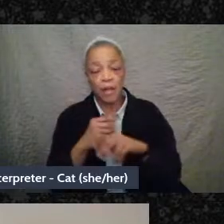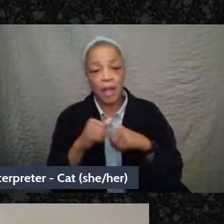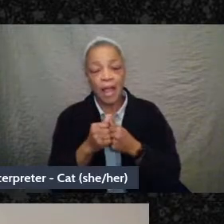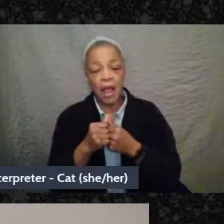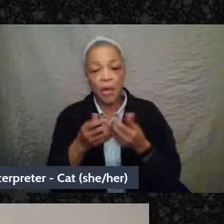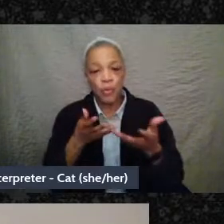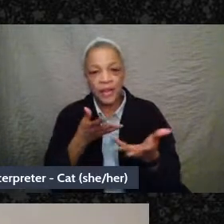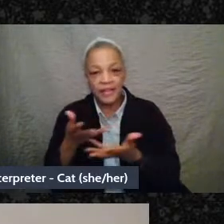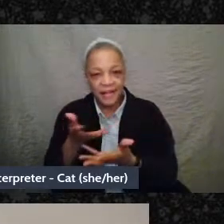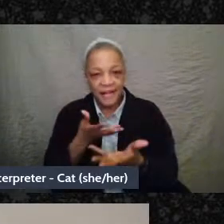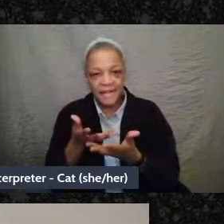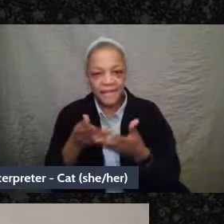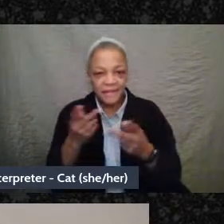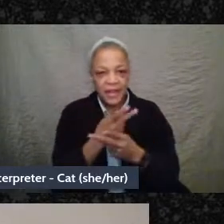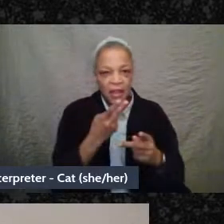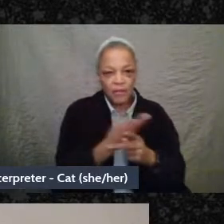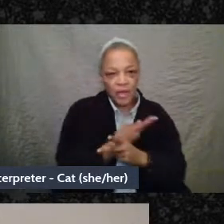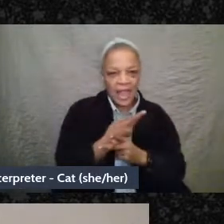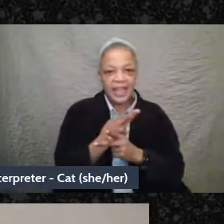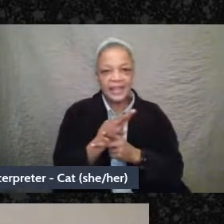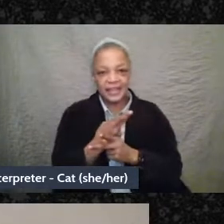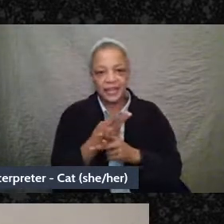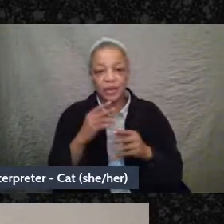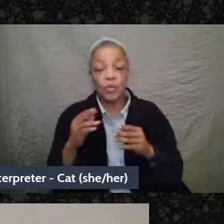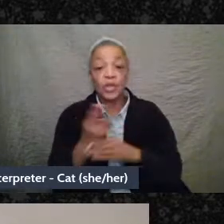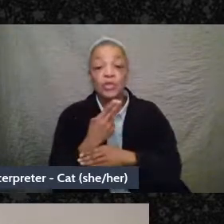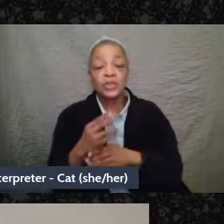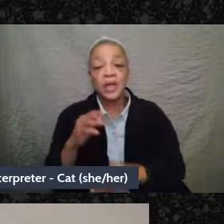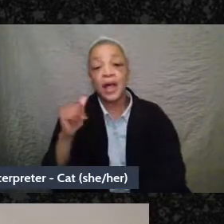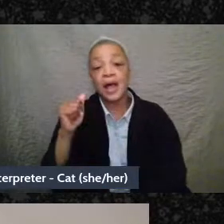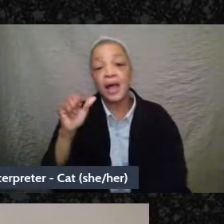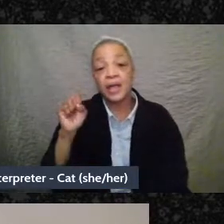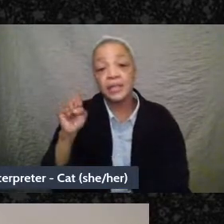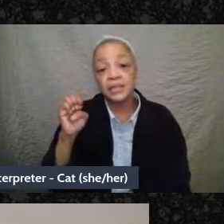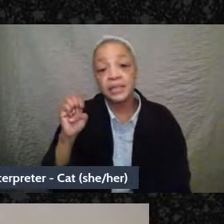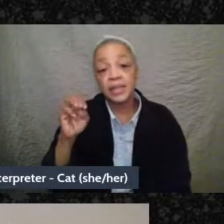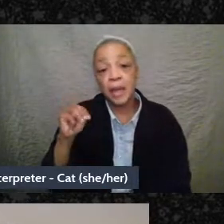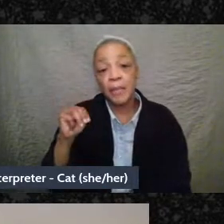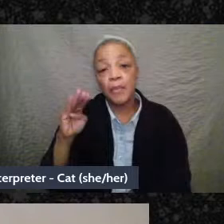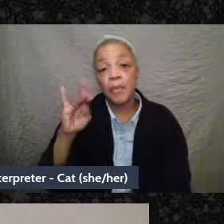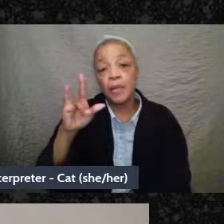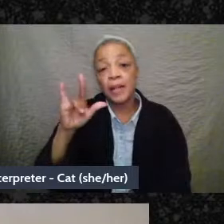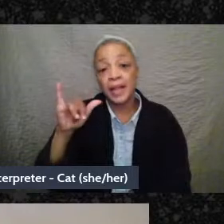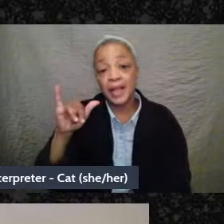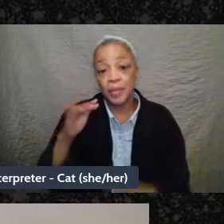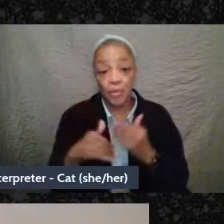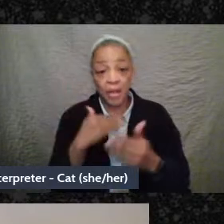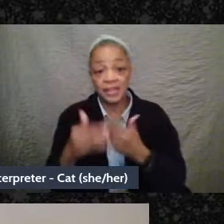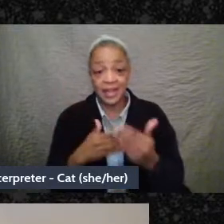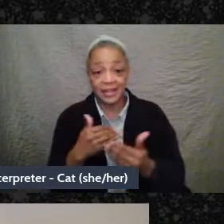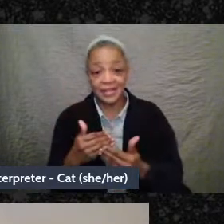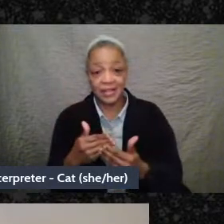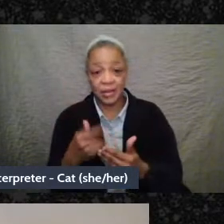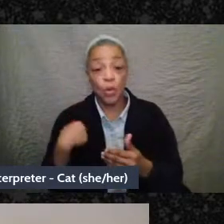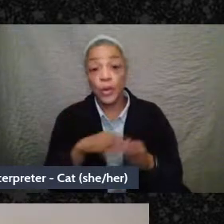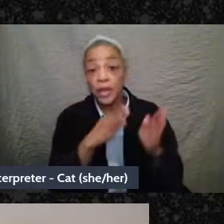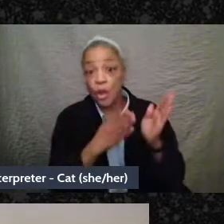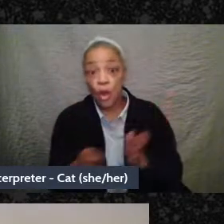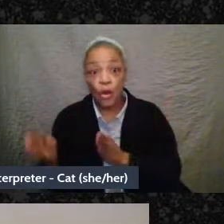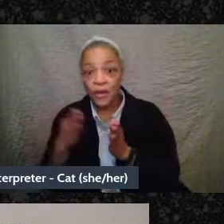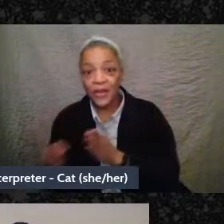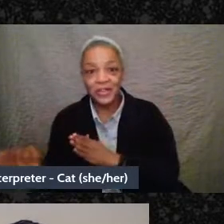body. And so for us, we use the assembly process to make decisions. But also it means, you know, because we organize, we got to